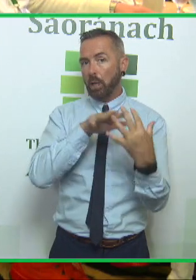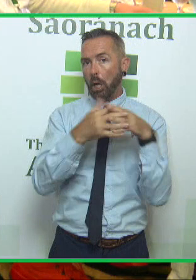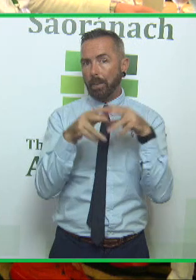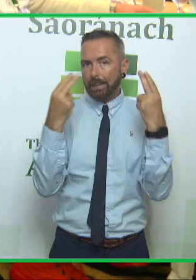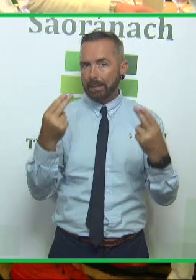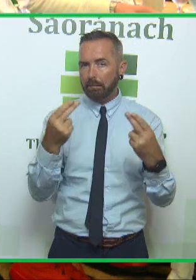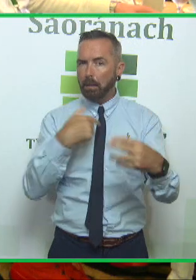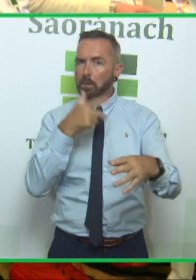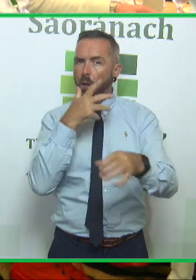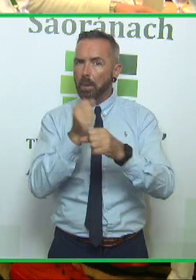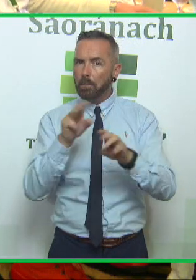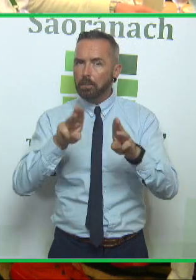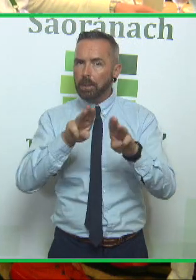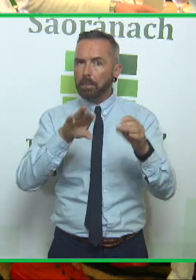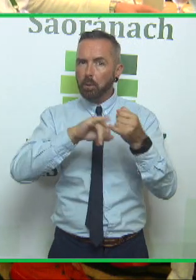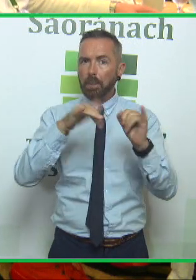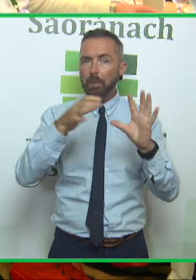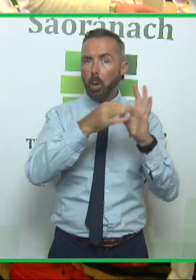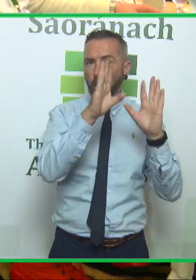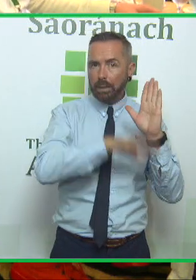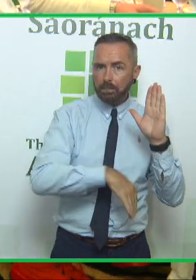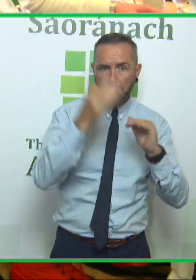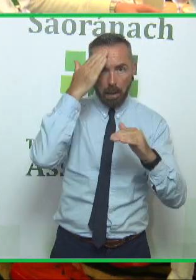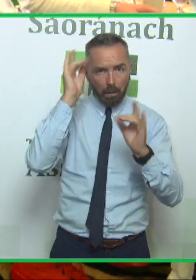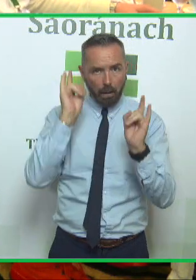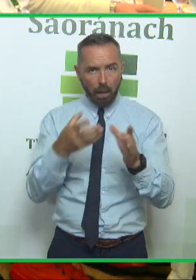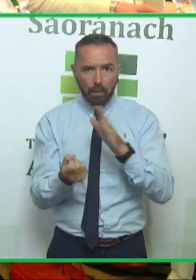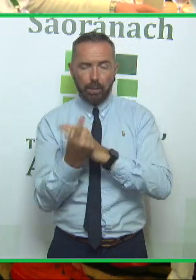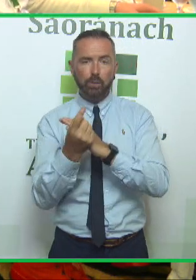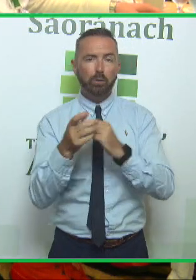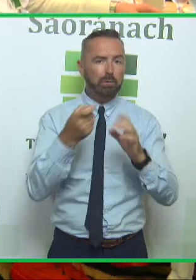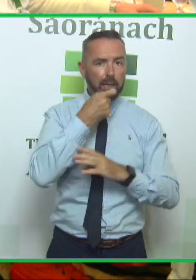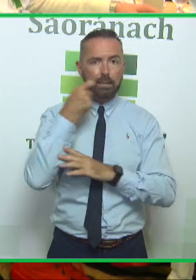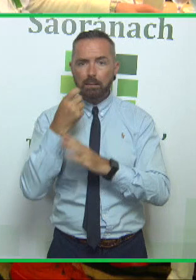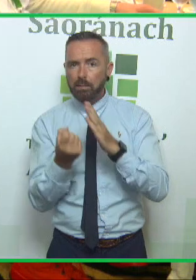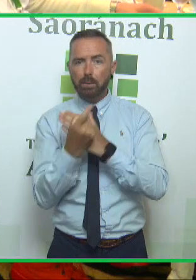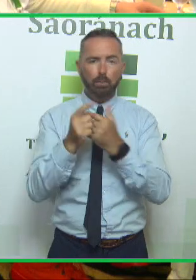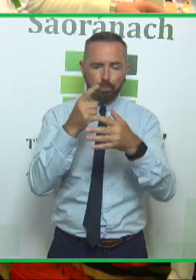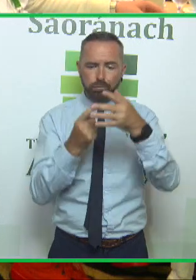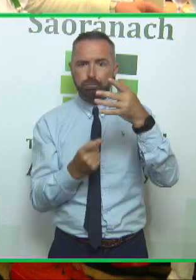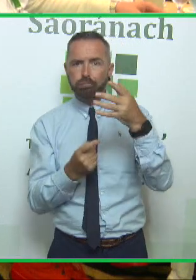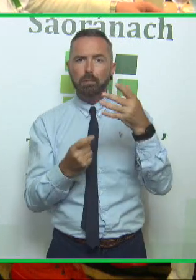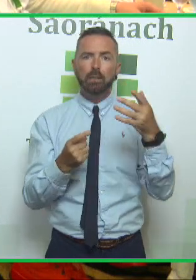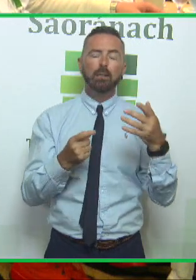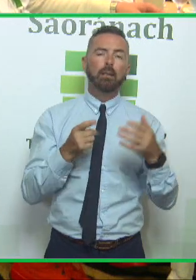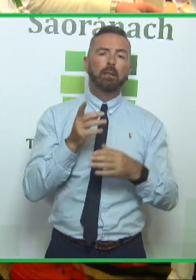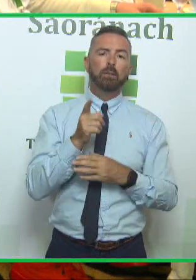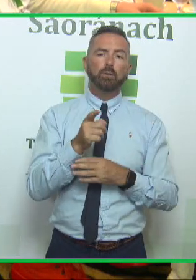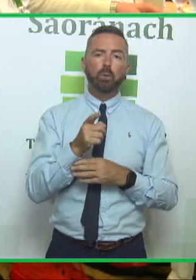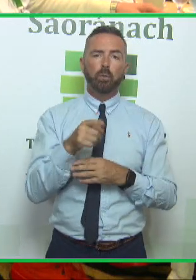talking about people who may be street homeless, who may have mental health issues, who obviously addiction issues. Liffey was